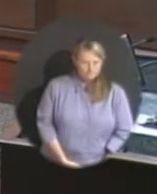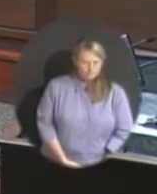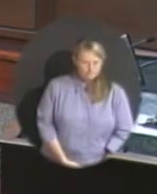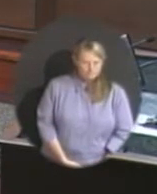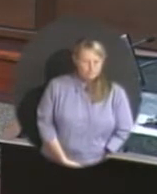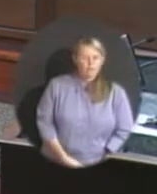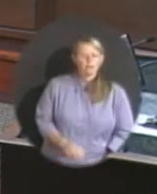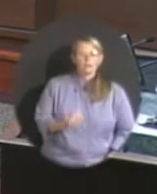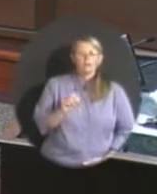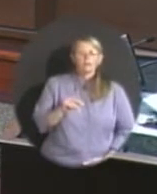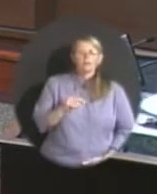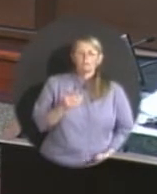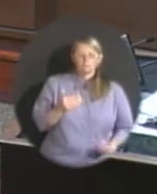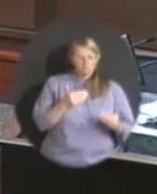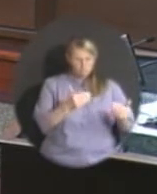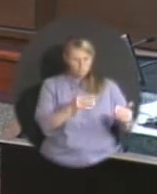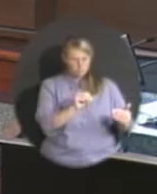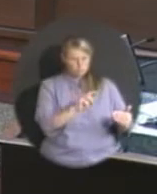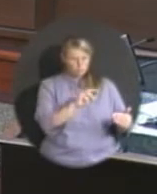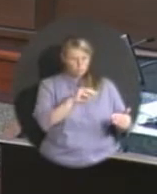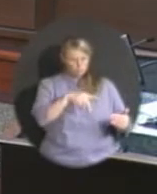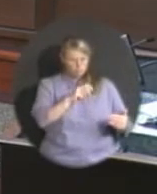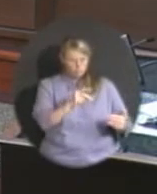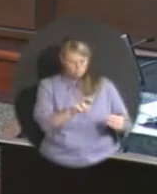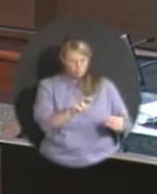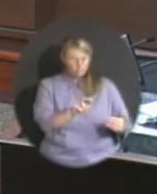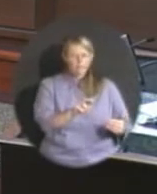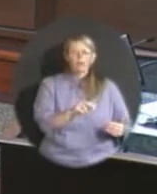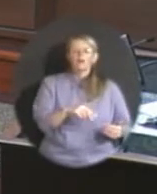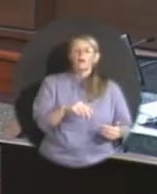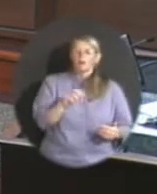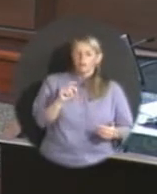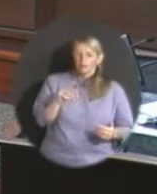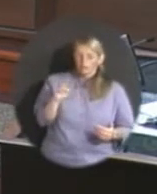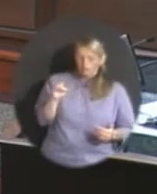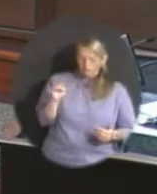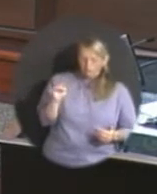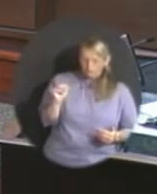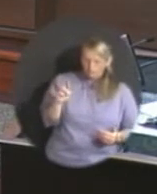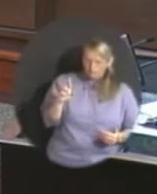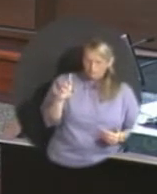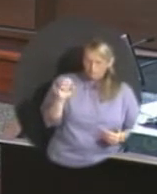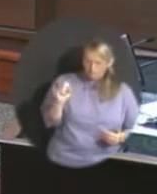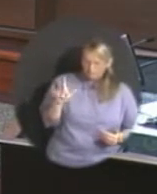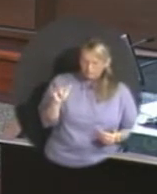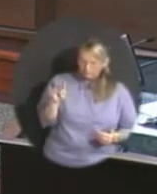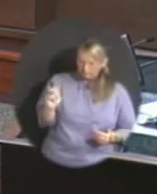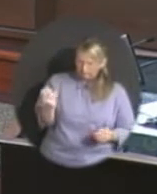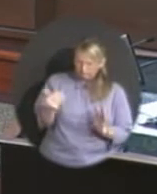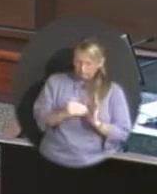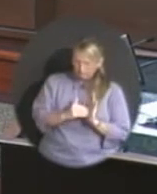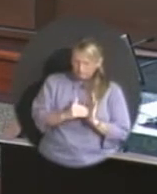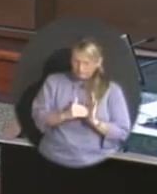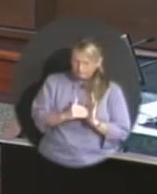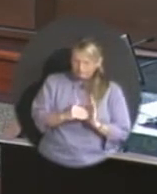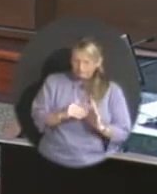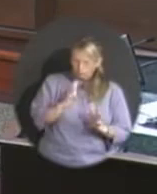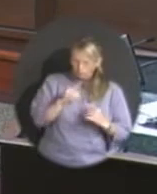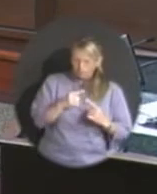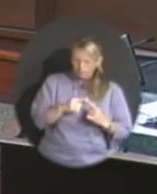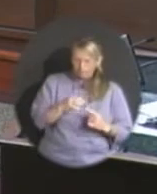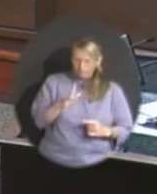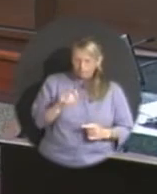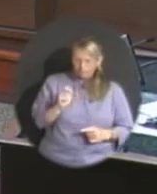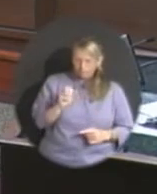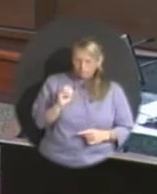All right, Mr. Parker. Thank you. Ms. Lyon, again, in on 5.002. So we're replacing some old desktops,